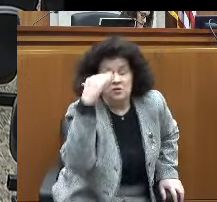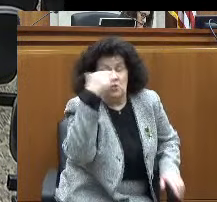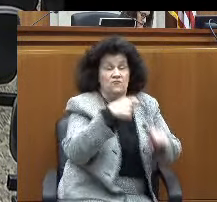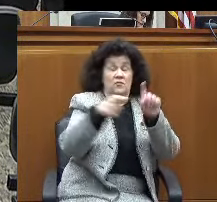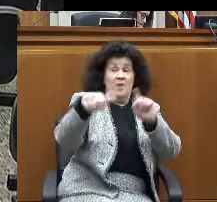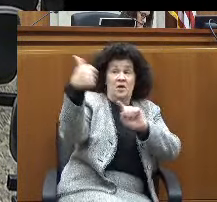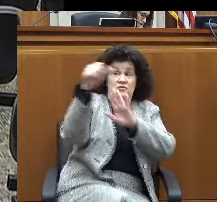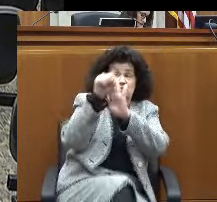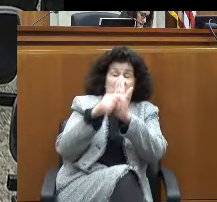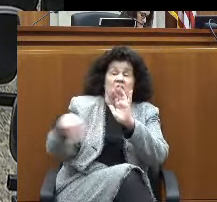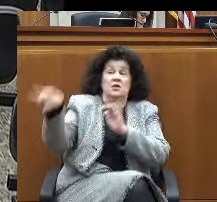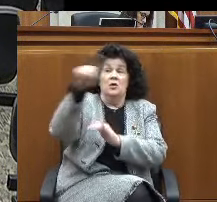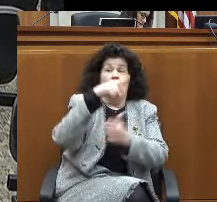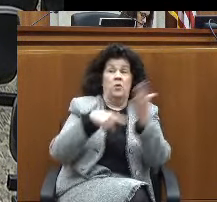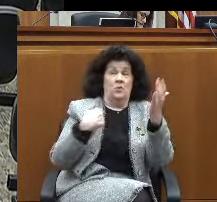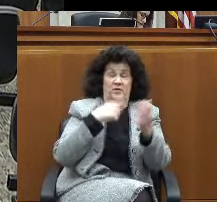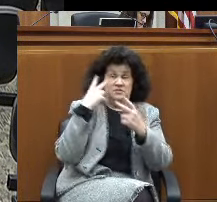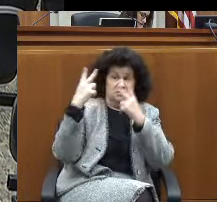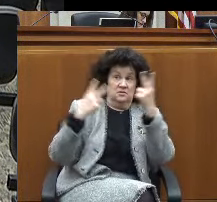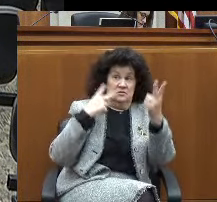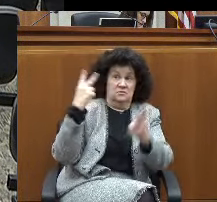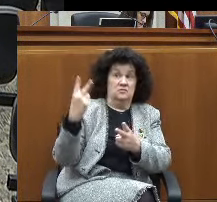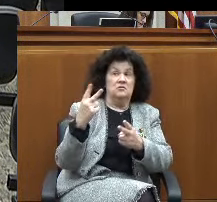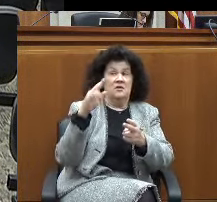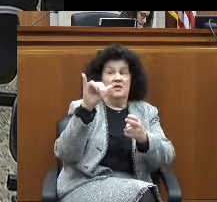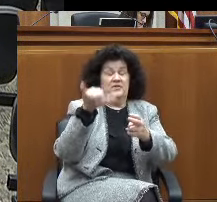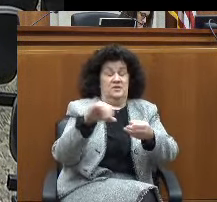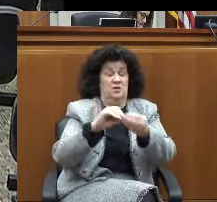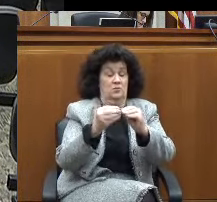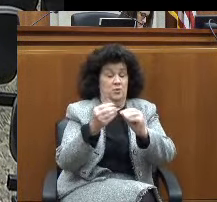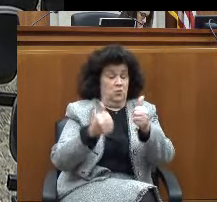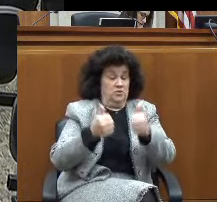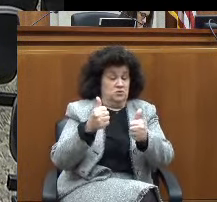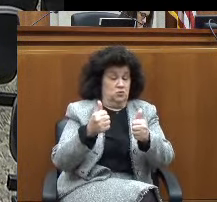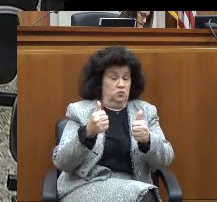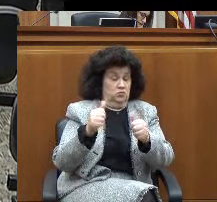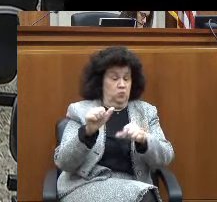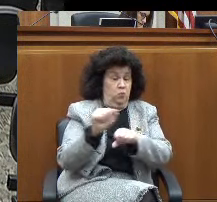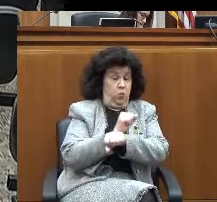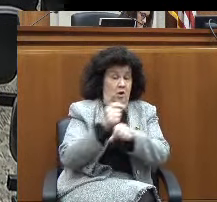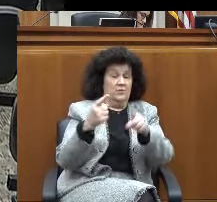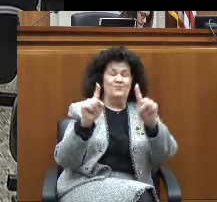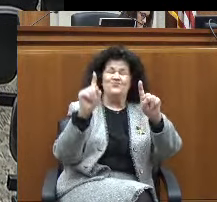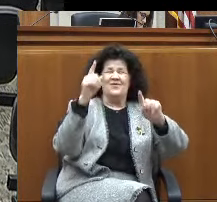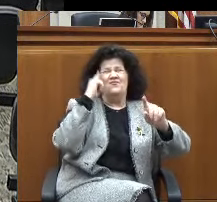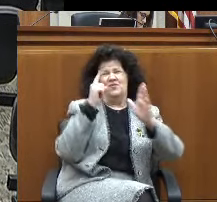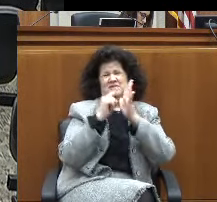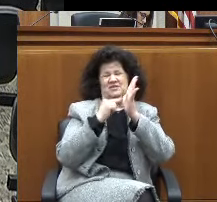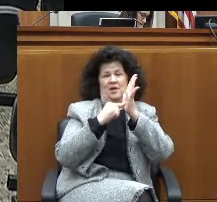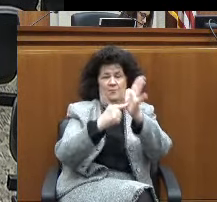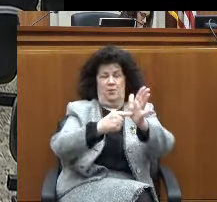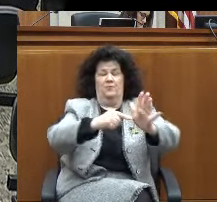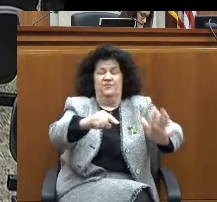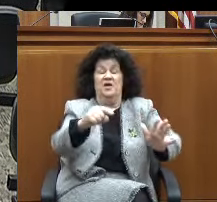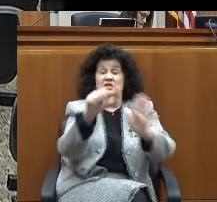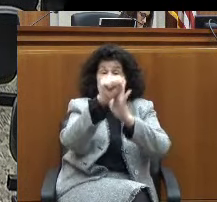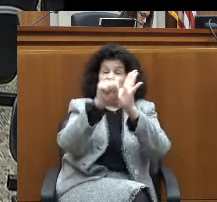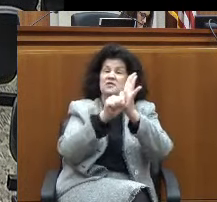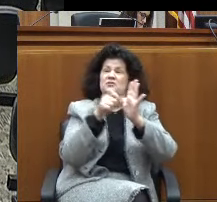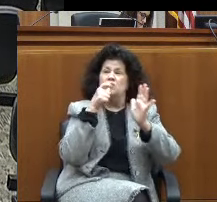in terms of a number that works is that it has to be significant. So for example, the states who are really seeing